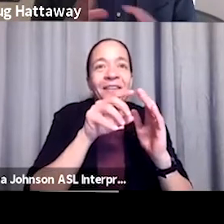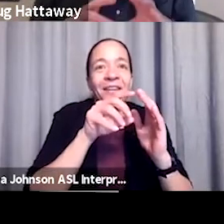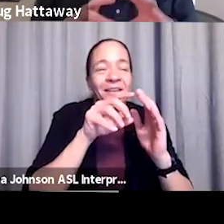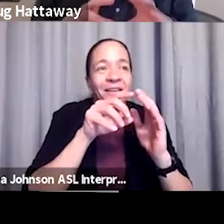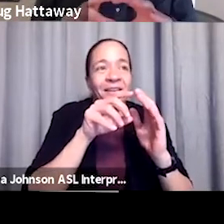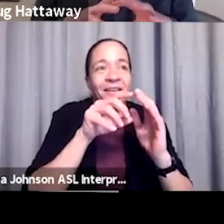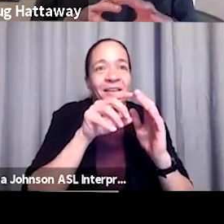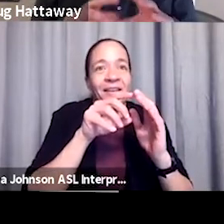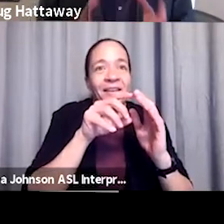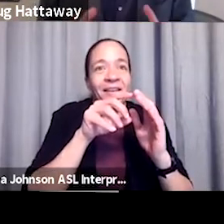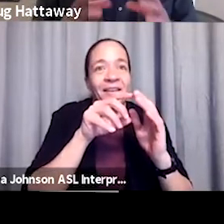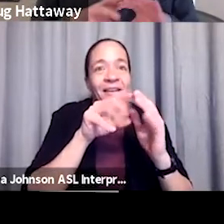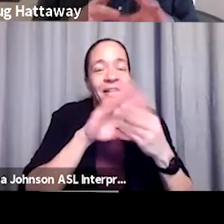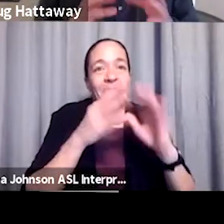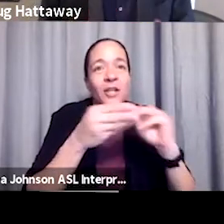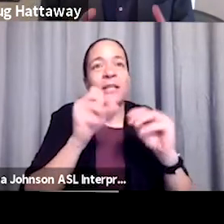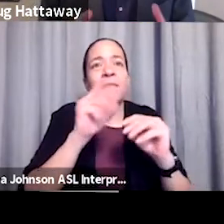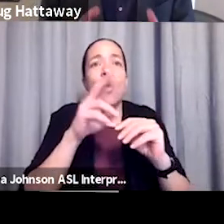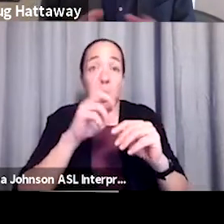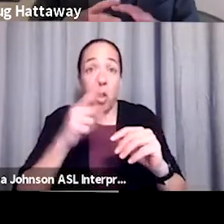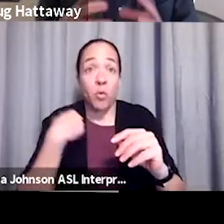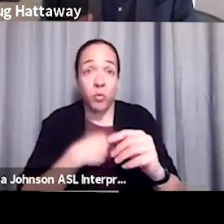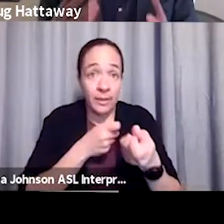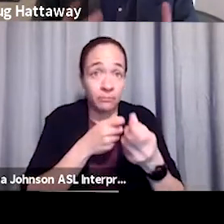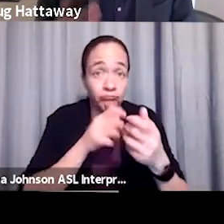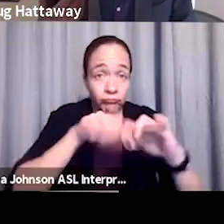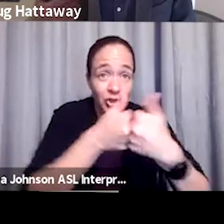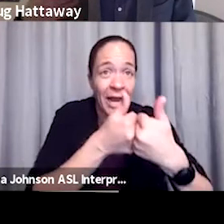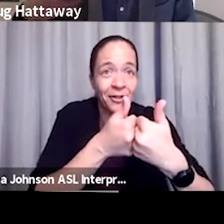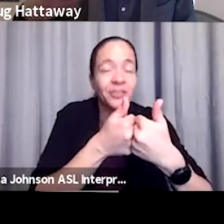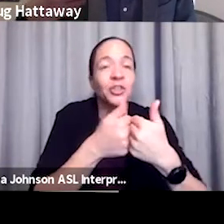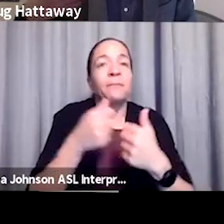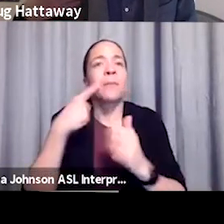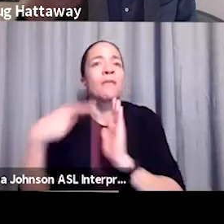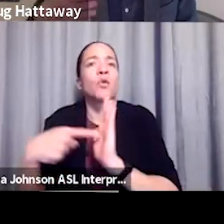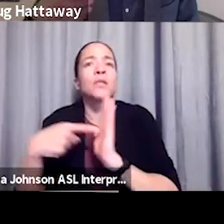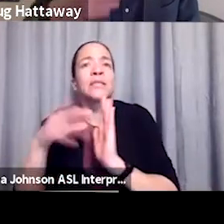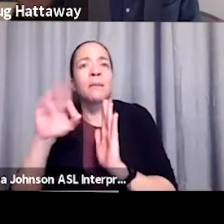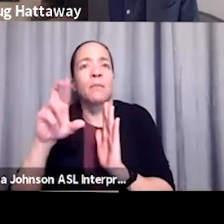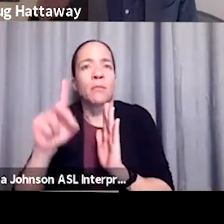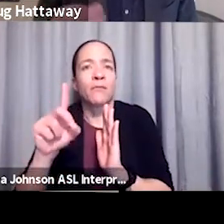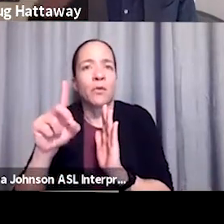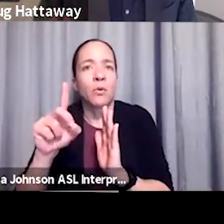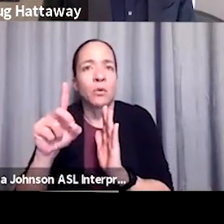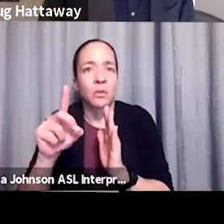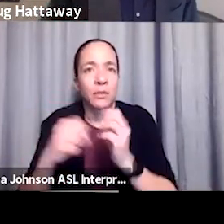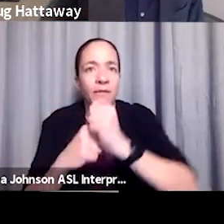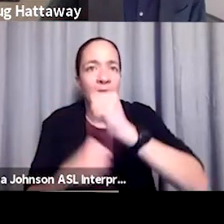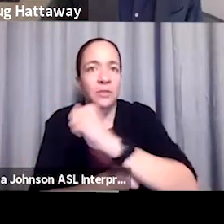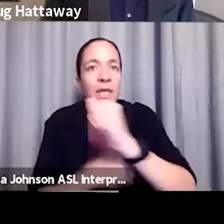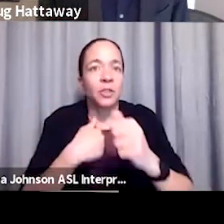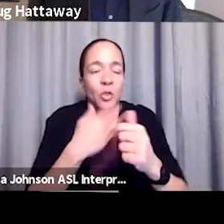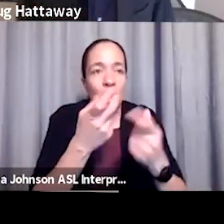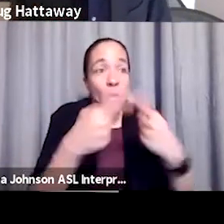work, for example, funded by the Ford Foundation with the goal of getting the general public to support